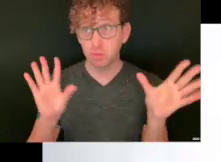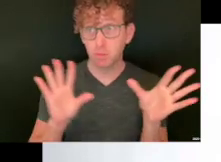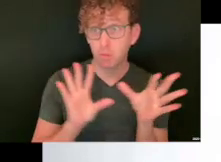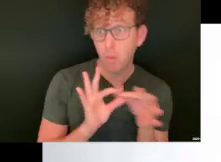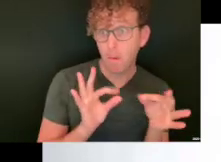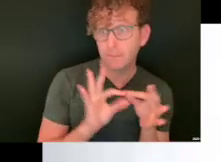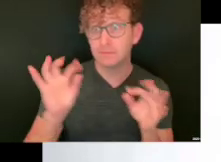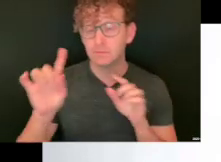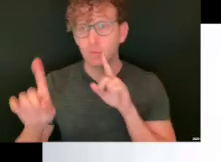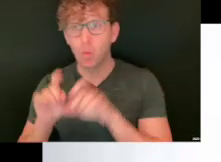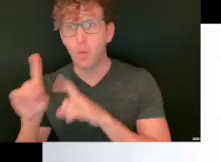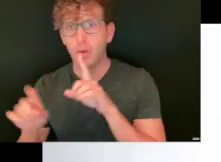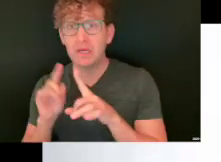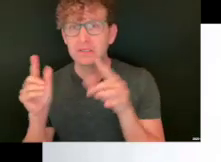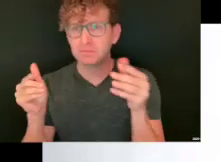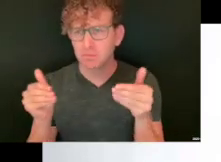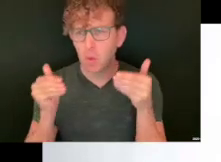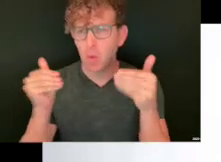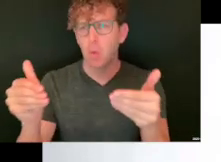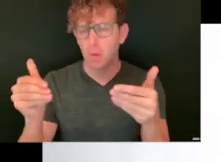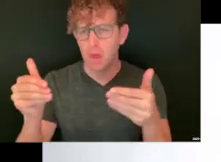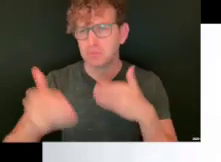just trying to think about,